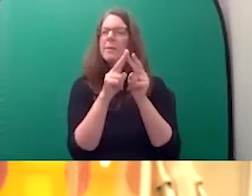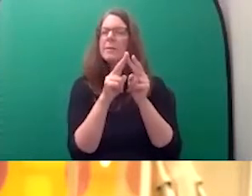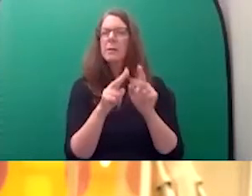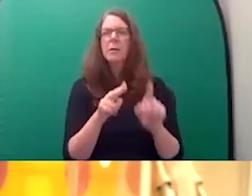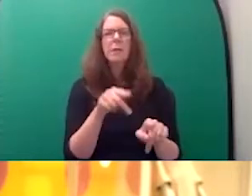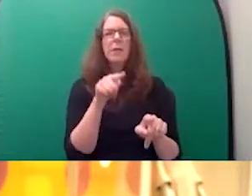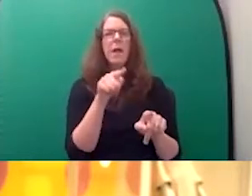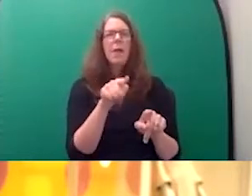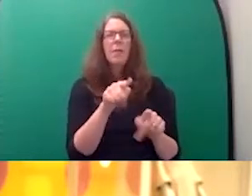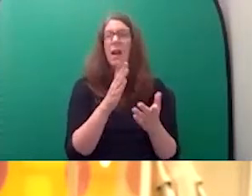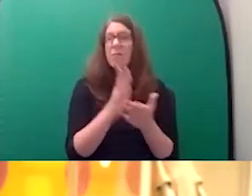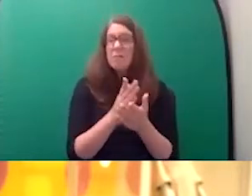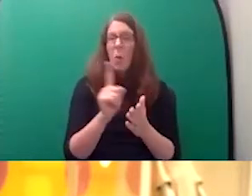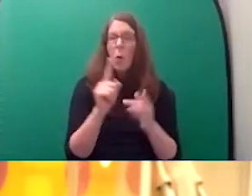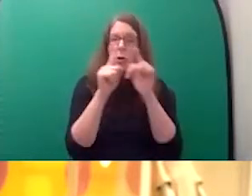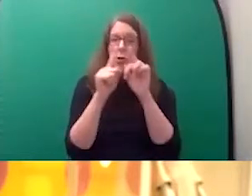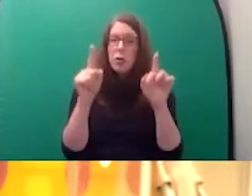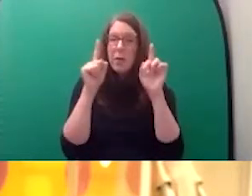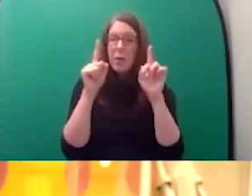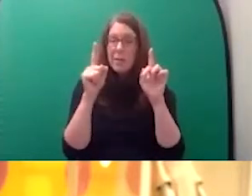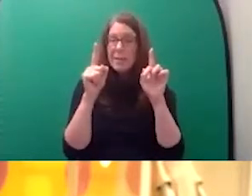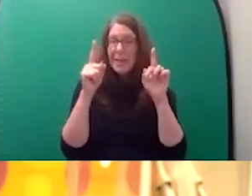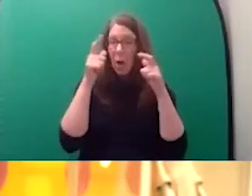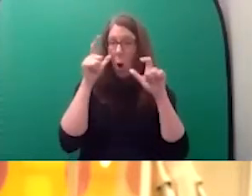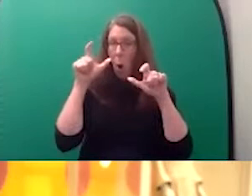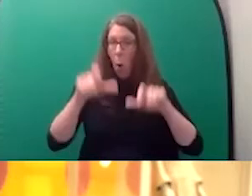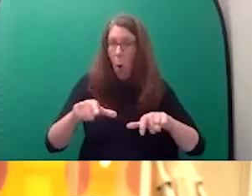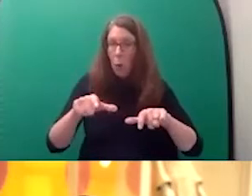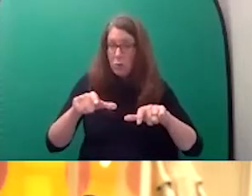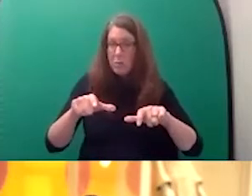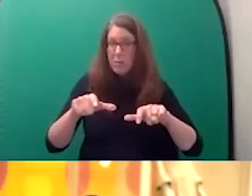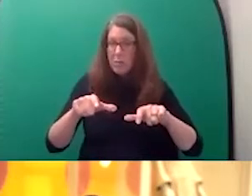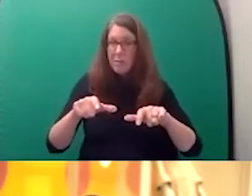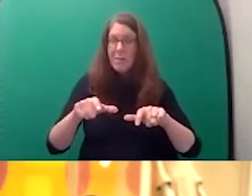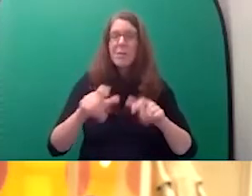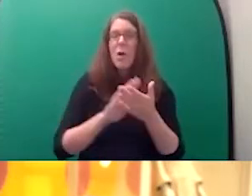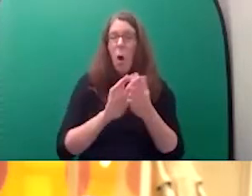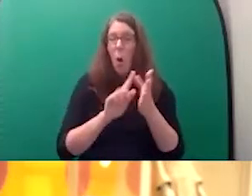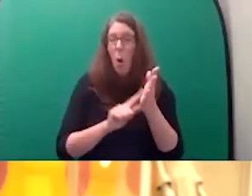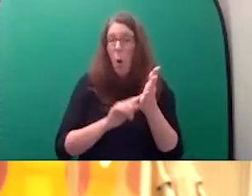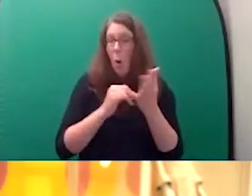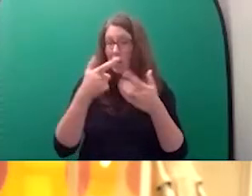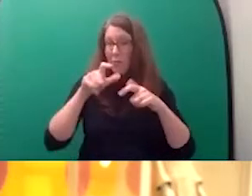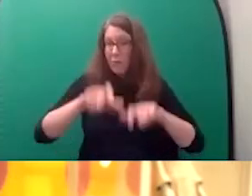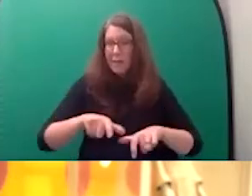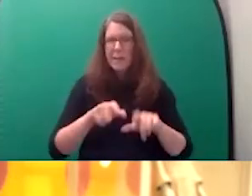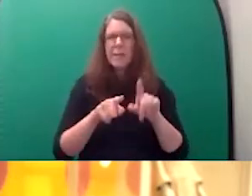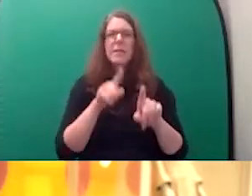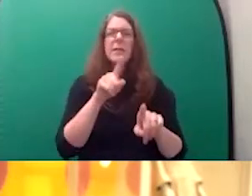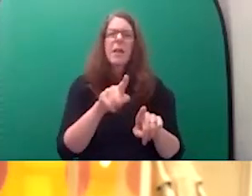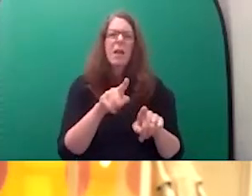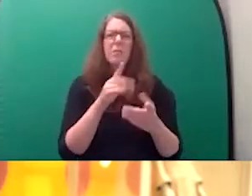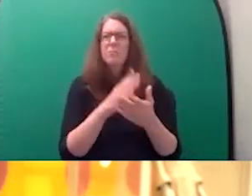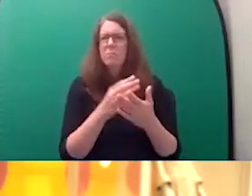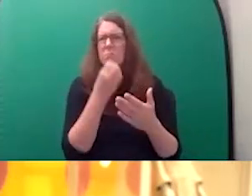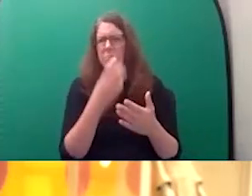fantastic halls of residence in the 14th arrondissement in Paris. Gosh, and incredible. We've always adored Corbusier, as